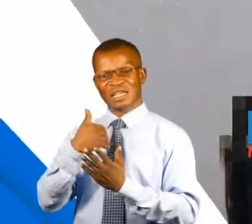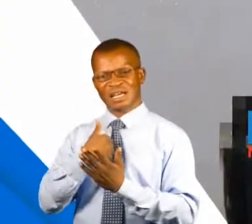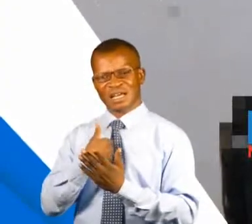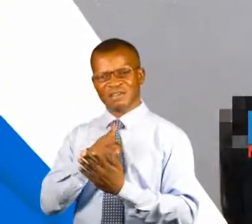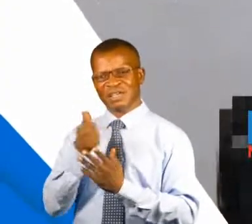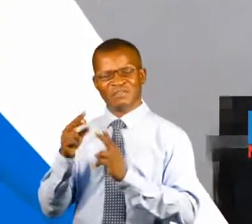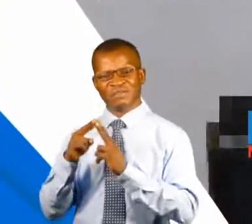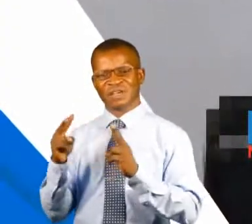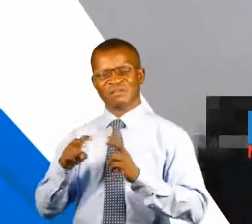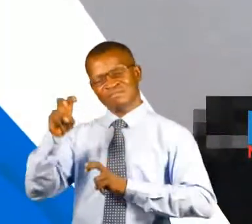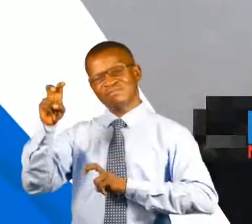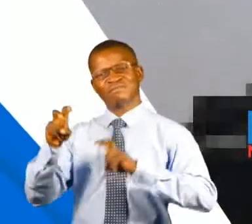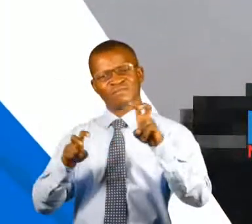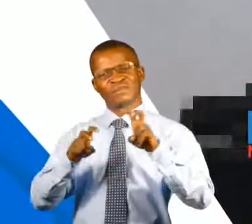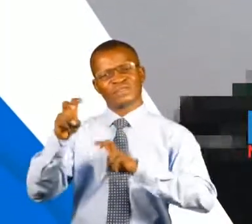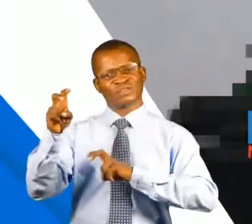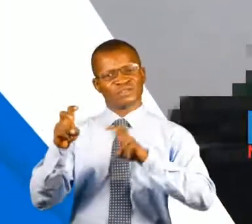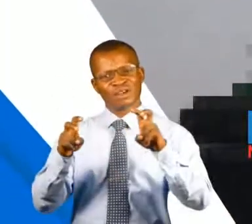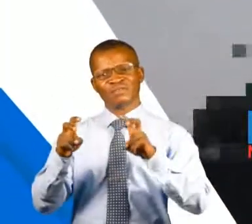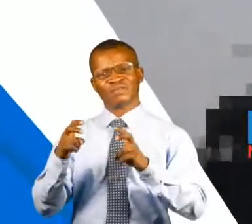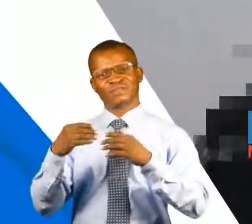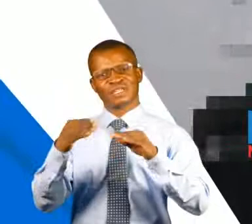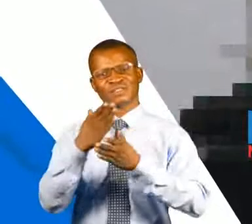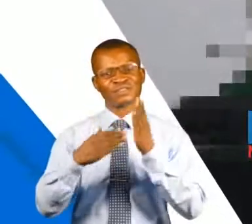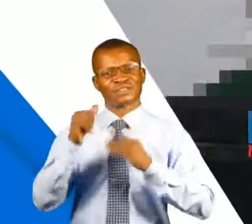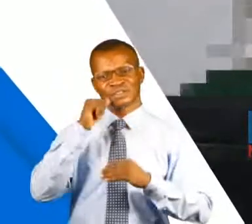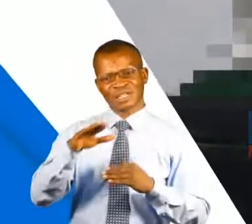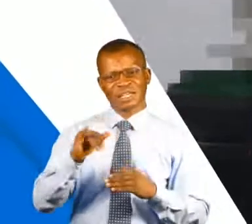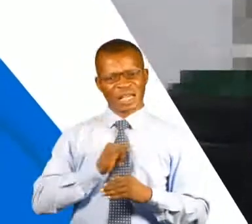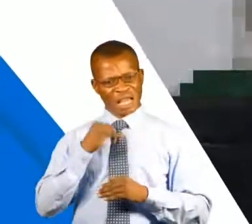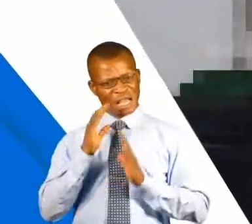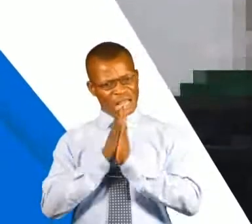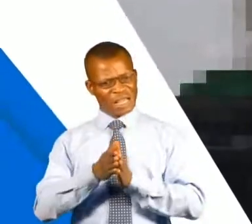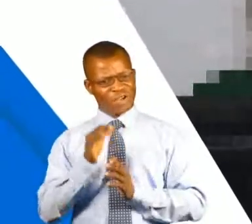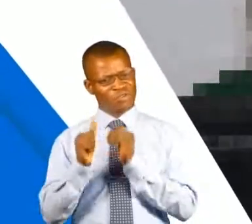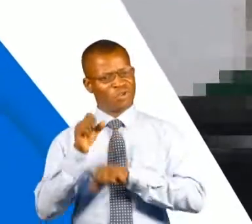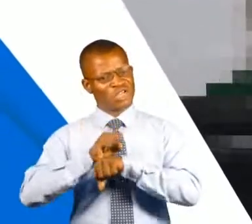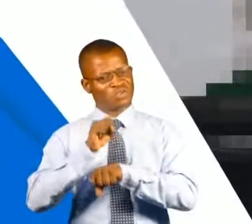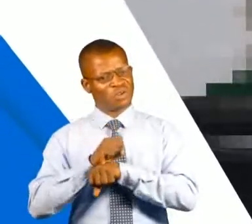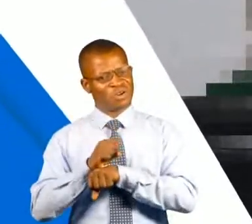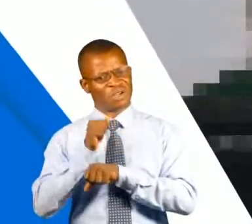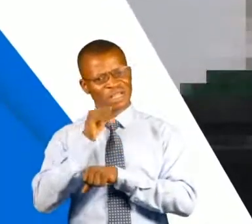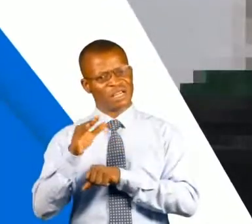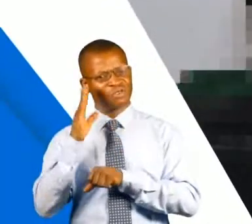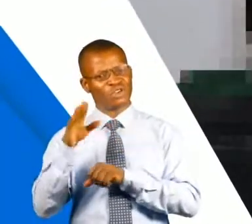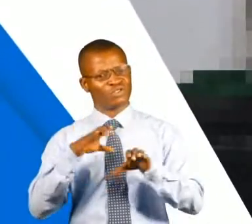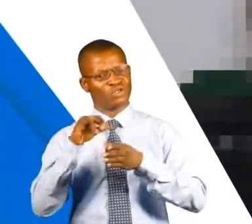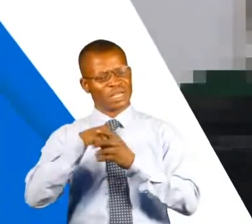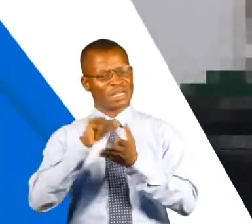very travel and is finding some girls. And I say, which kind of work the person we gonna